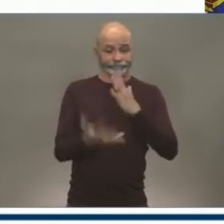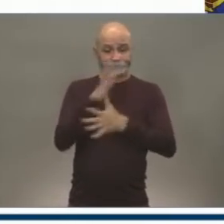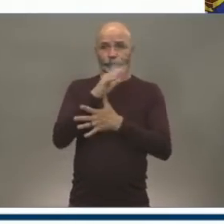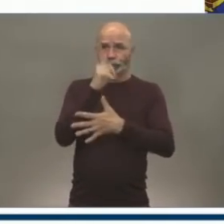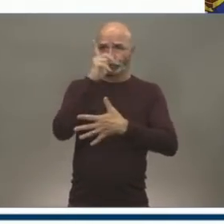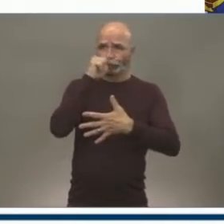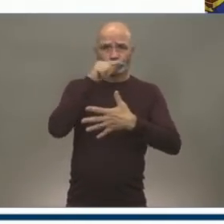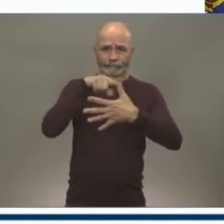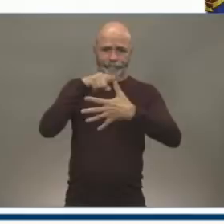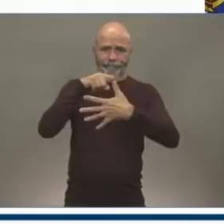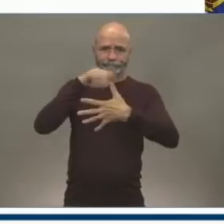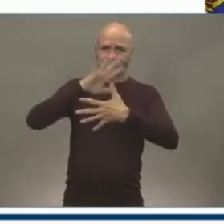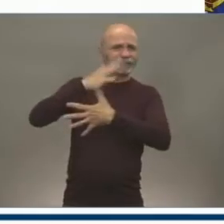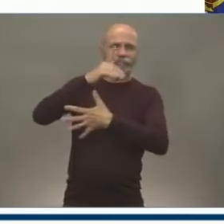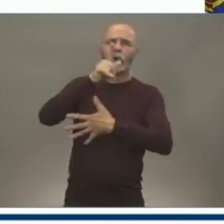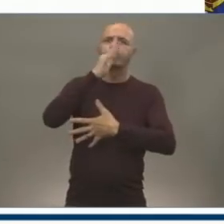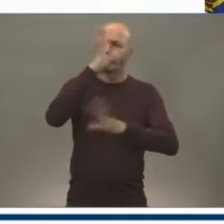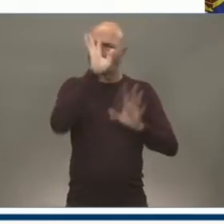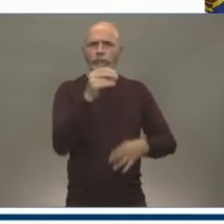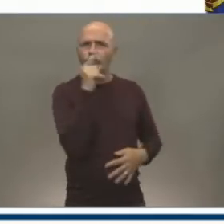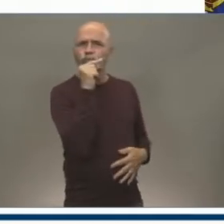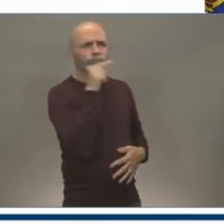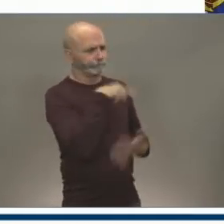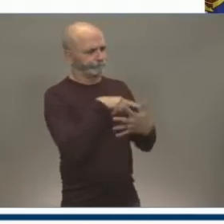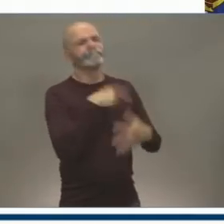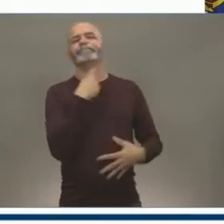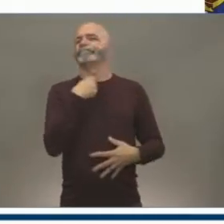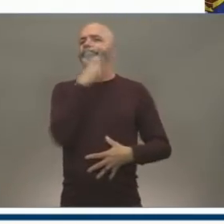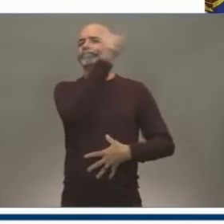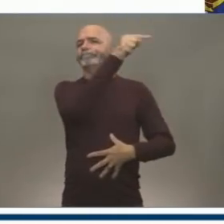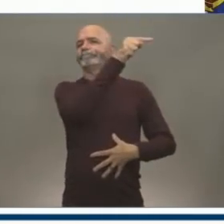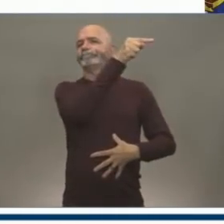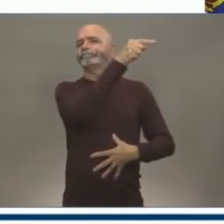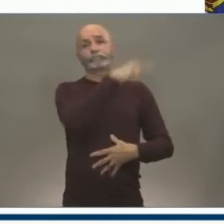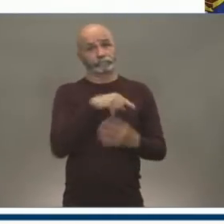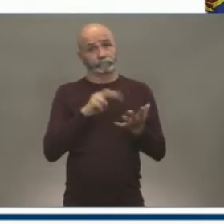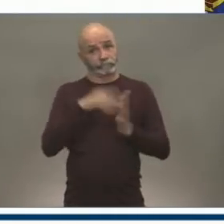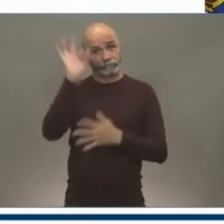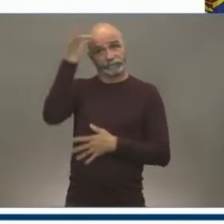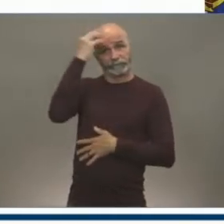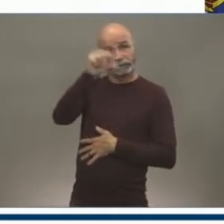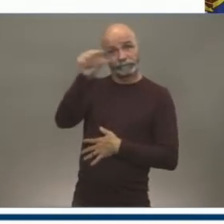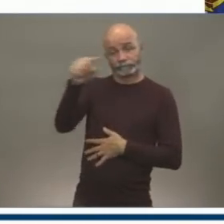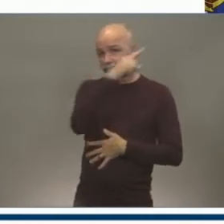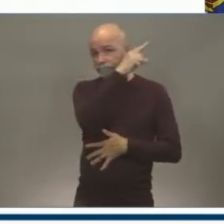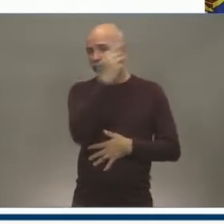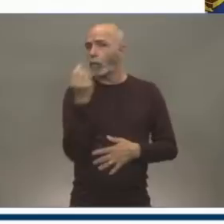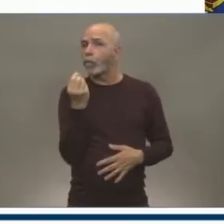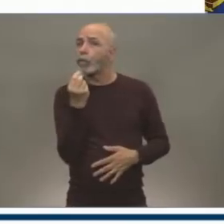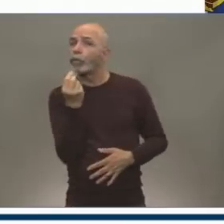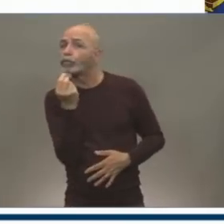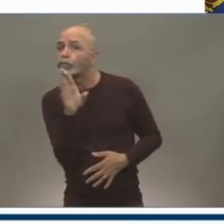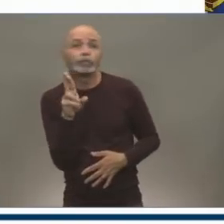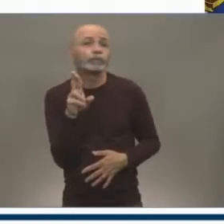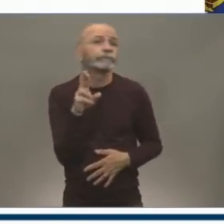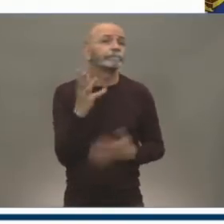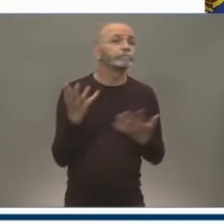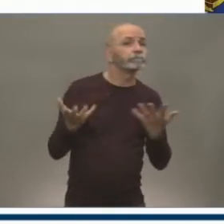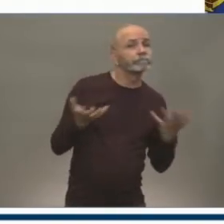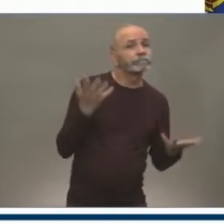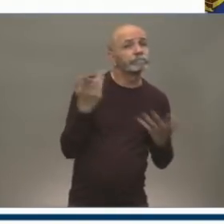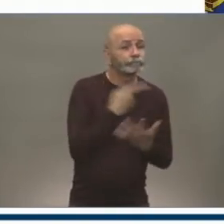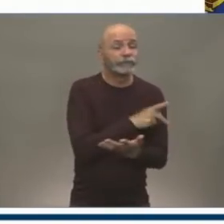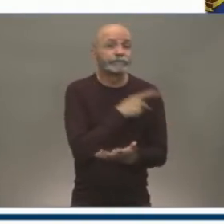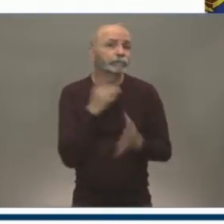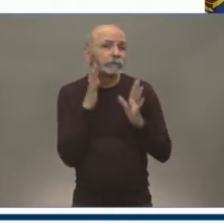the protocol as to who gets it first? Is that something we still want the federal government to lay out, or is that going to be up to the province to